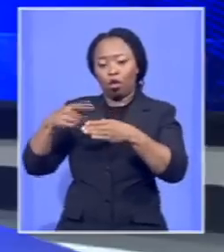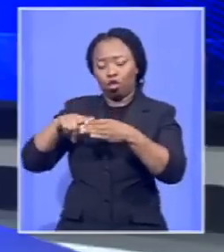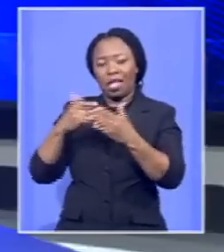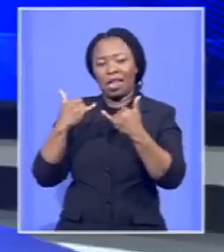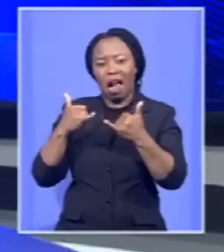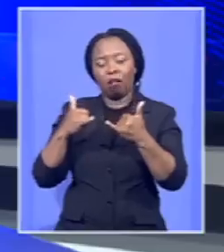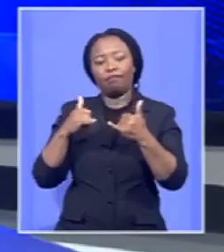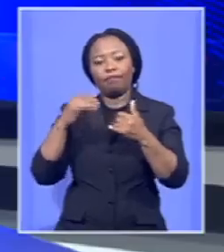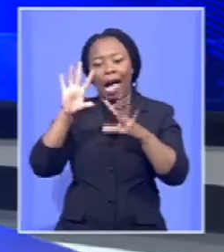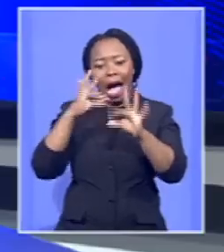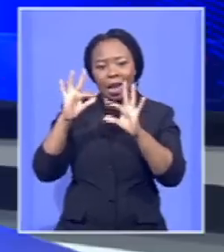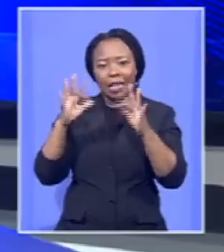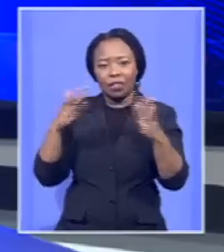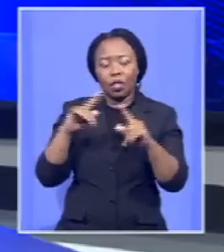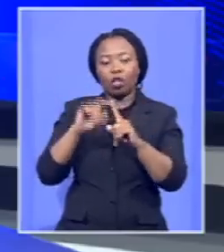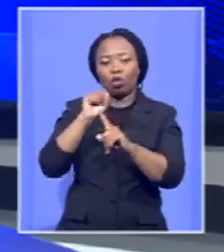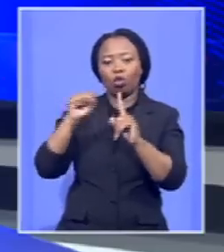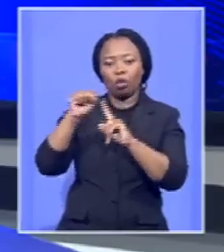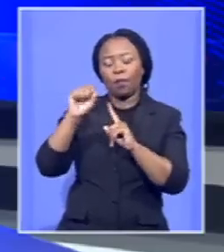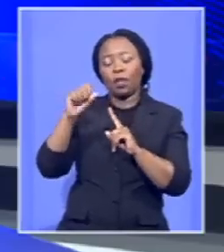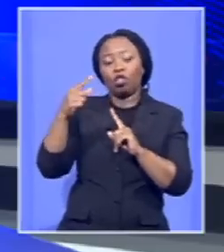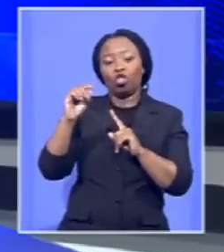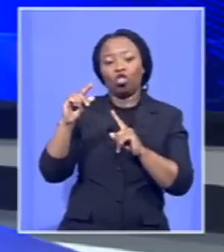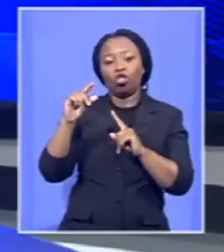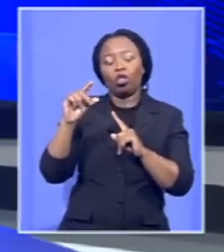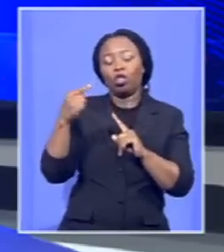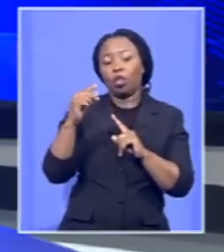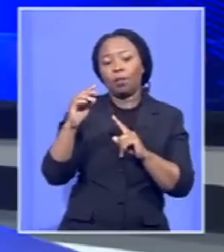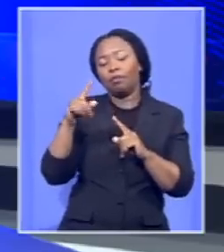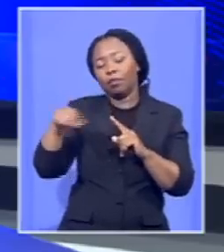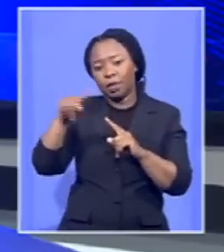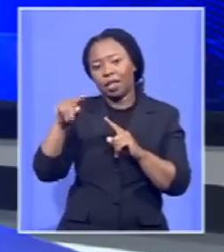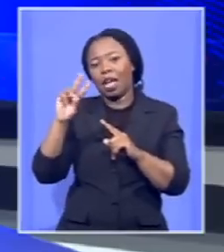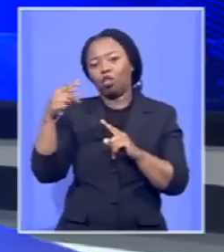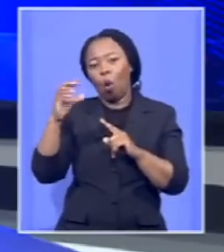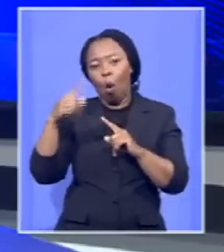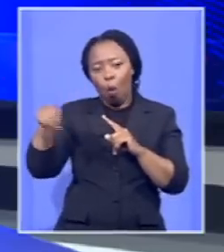civil society and lobby groups claim the findings show that the state security agency